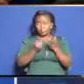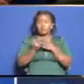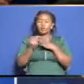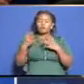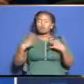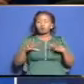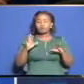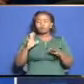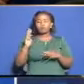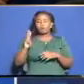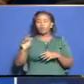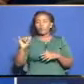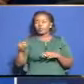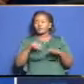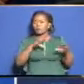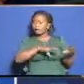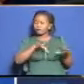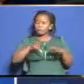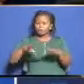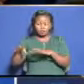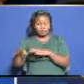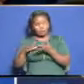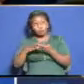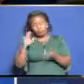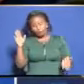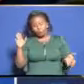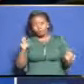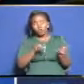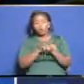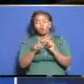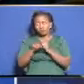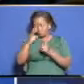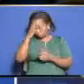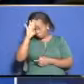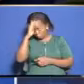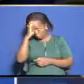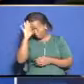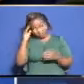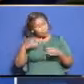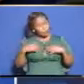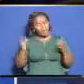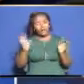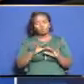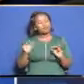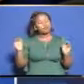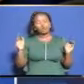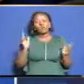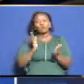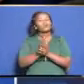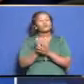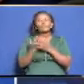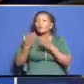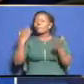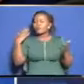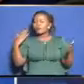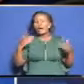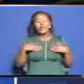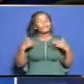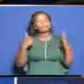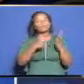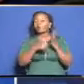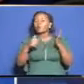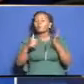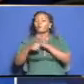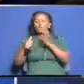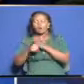people of Wajir County have undergone. No doubt that there was total breakdown of